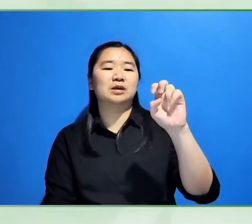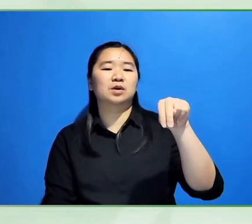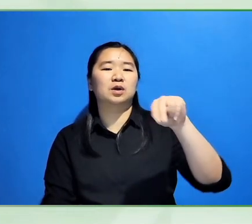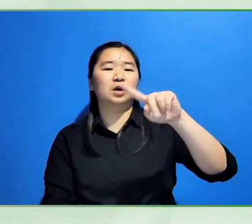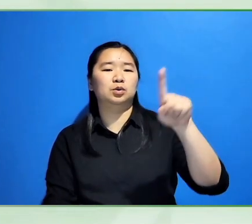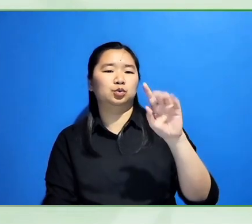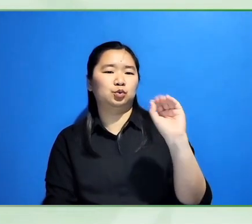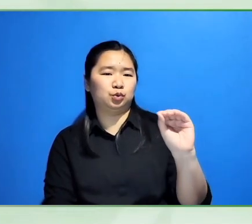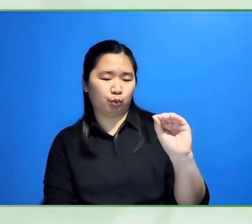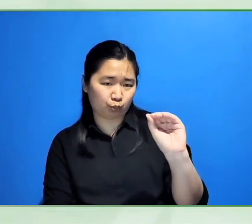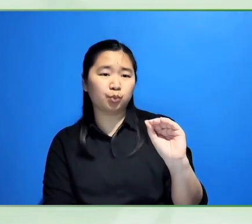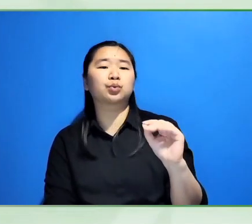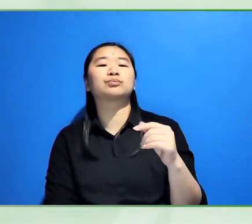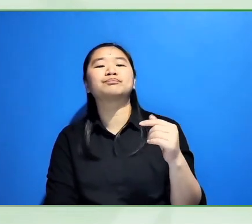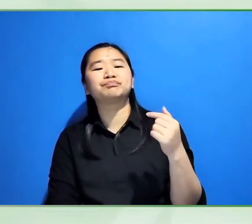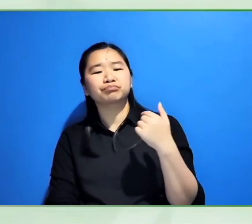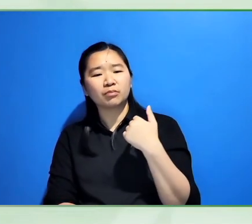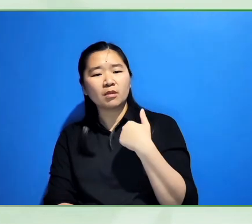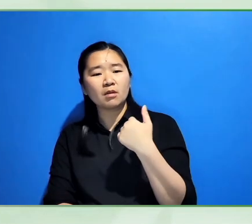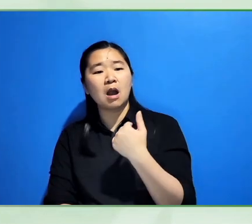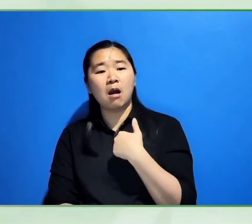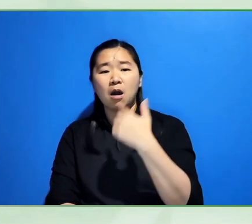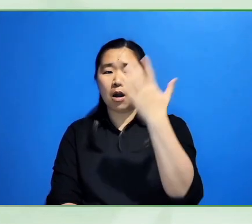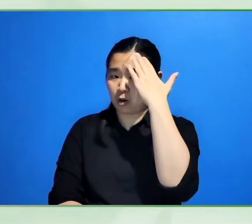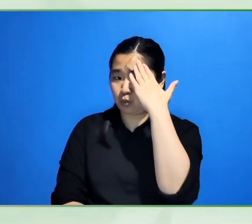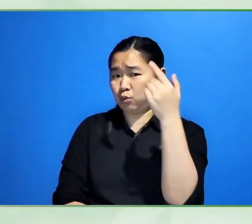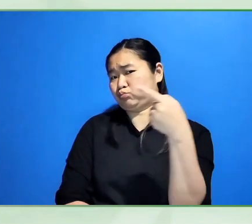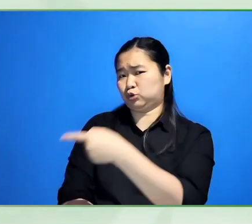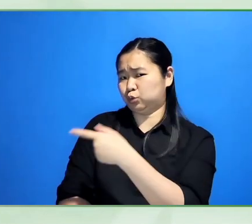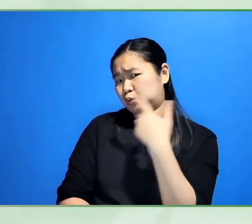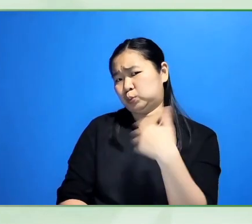the market in Peru big enough to